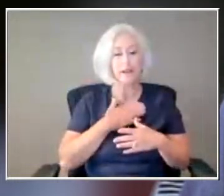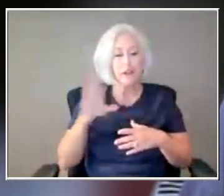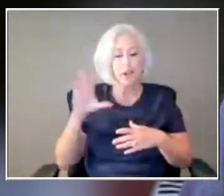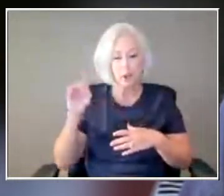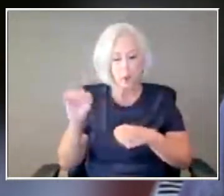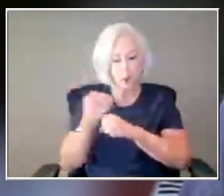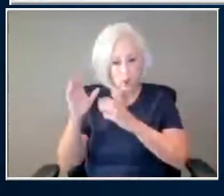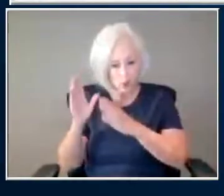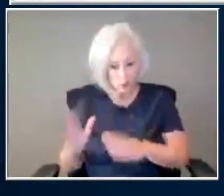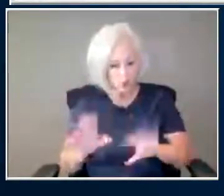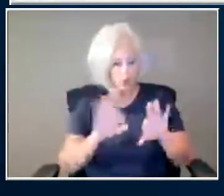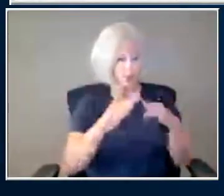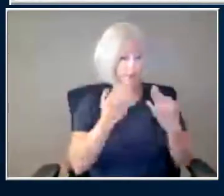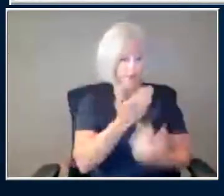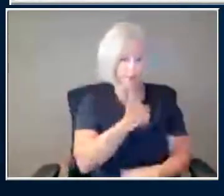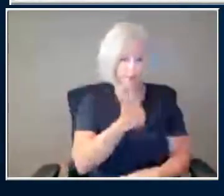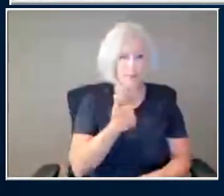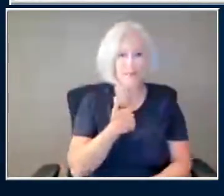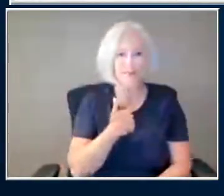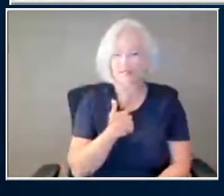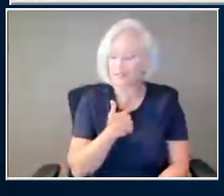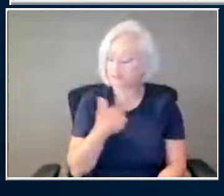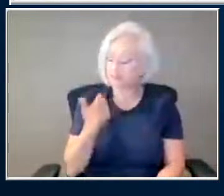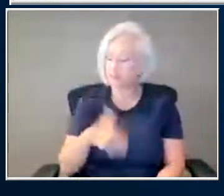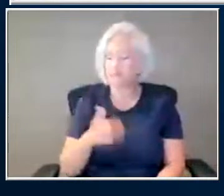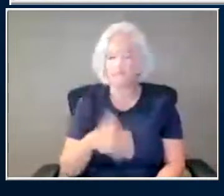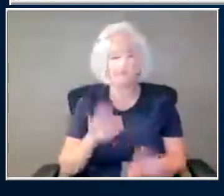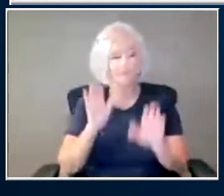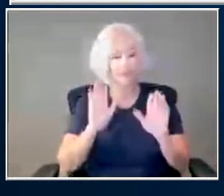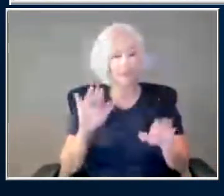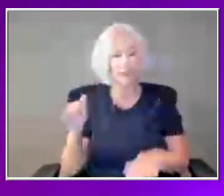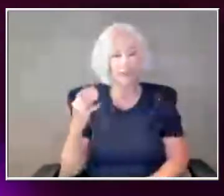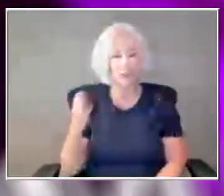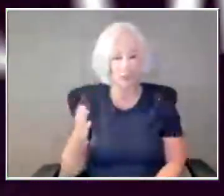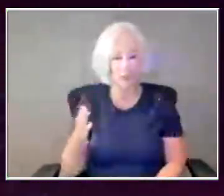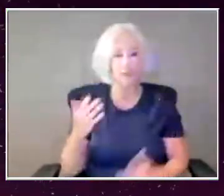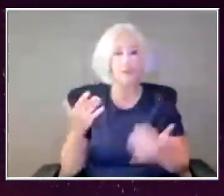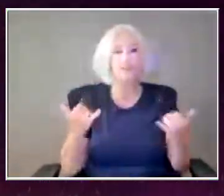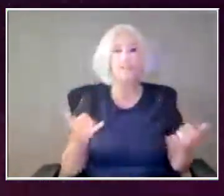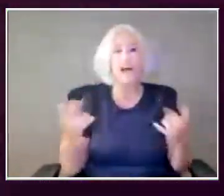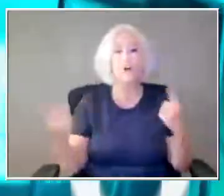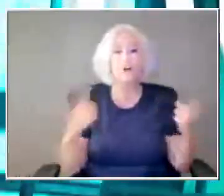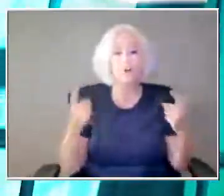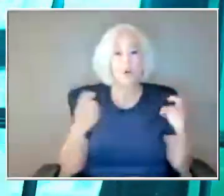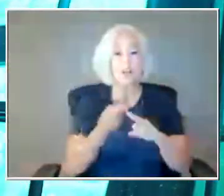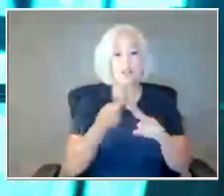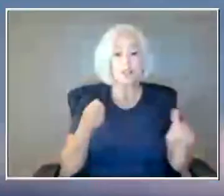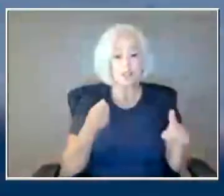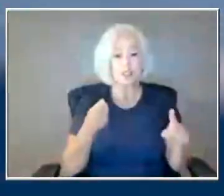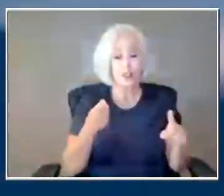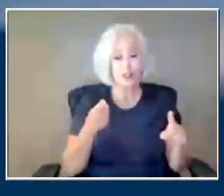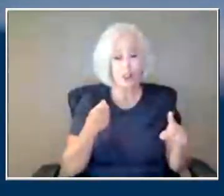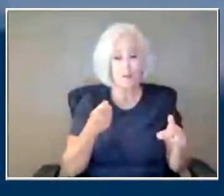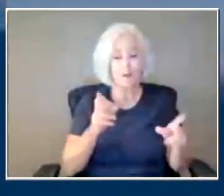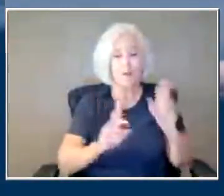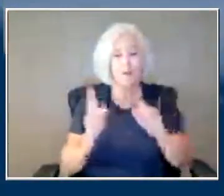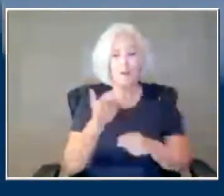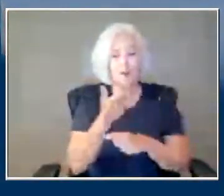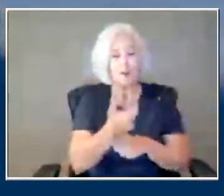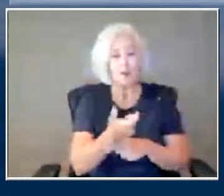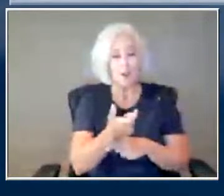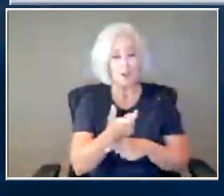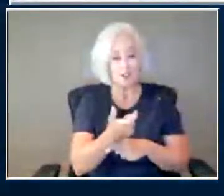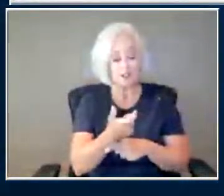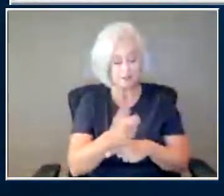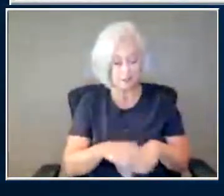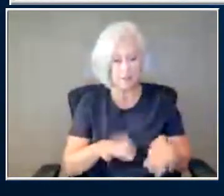members. Yeah, you're doing a great job. I want to get to some questions and comments from our viewers this morning, and Jill has a good one. Family support, as we know, it's so